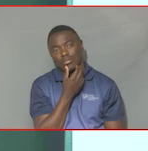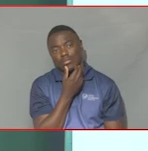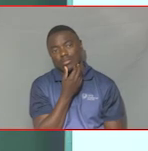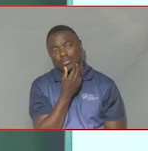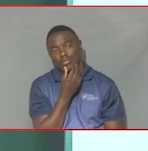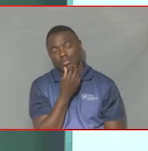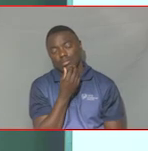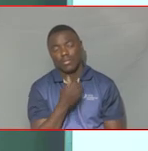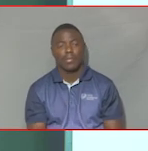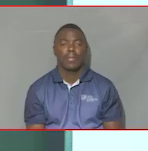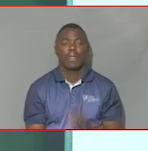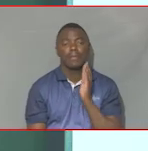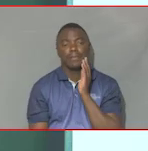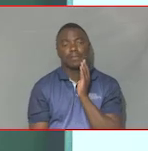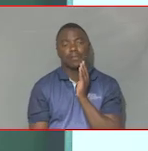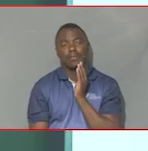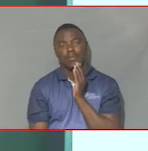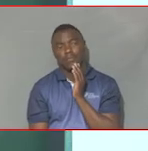Right.